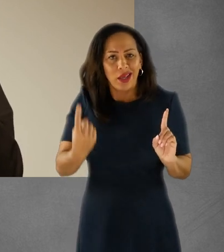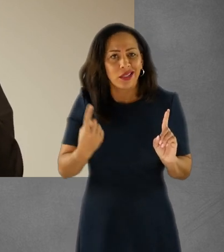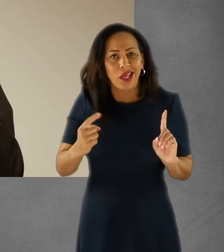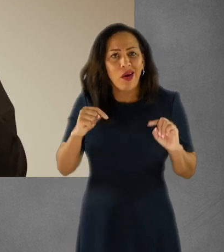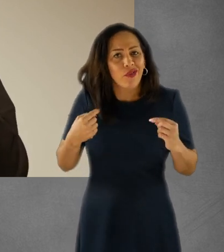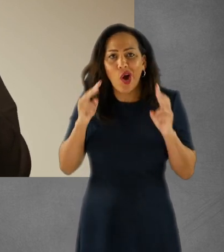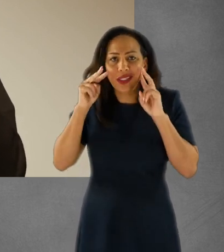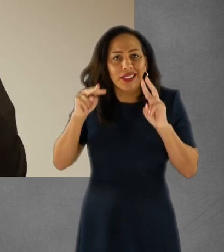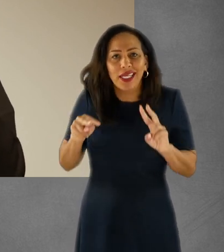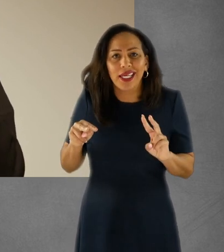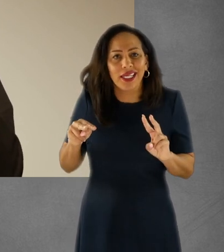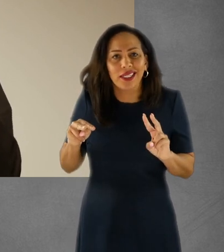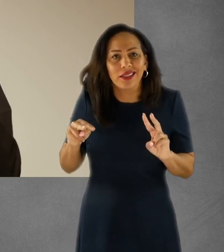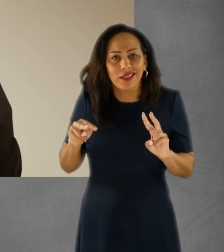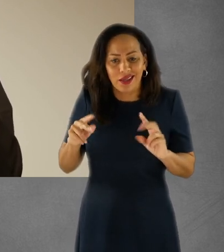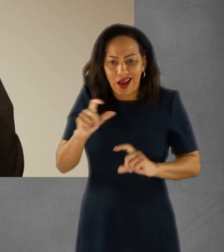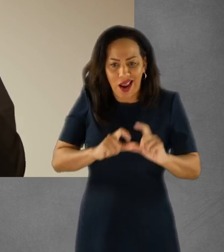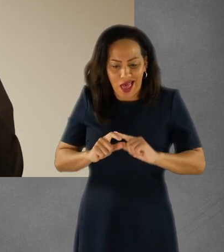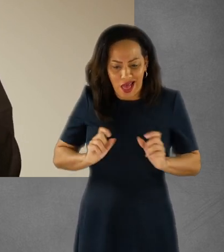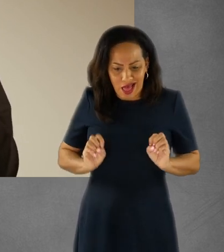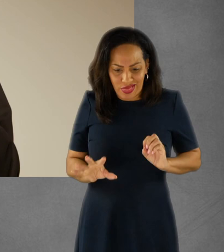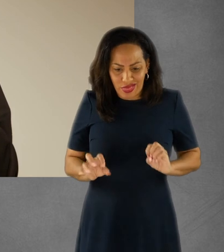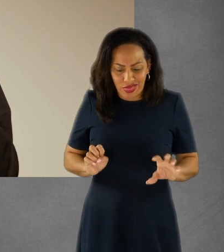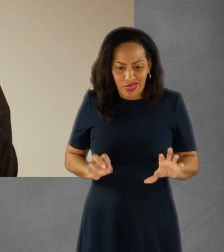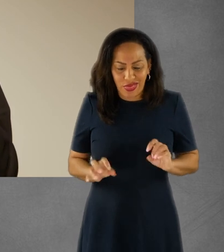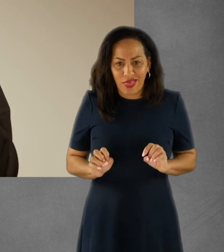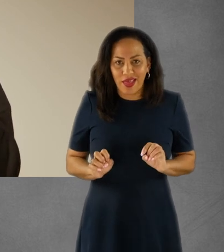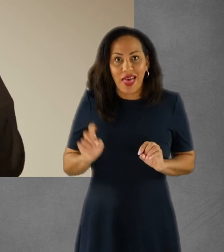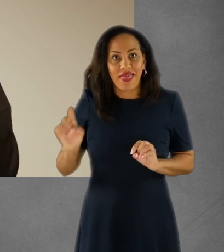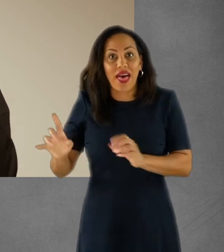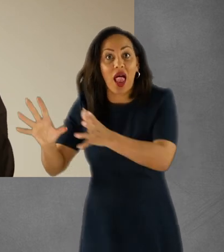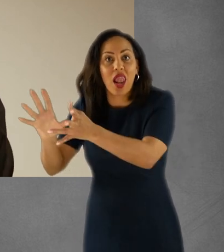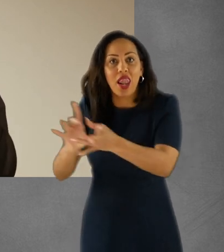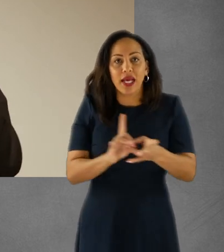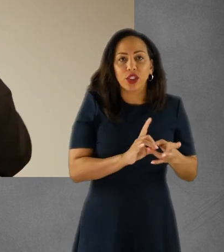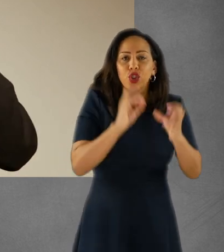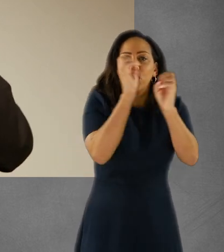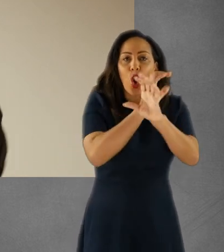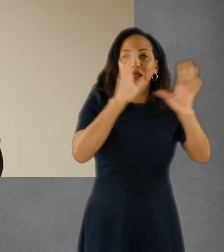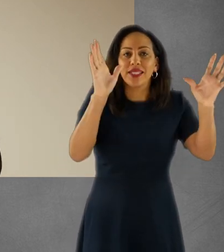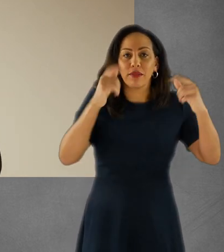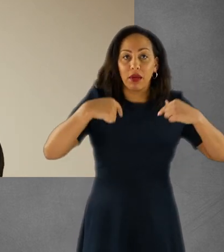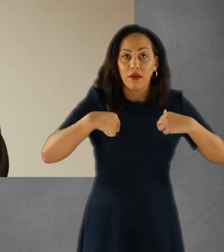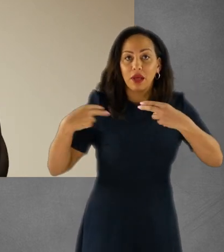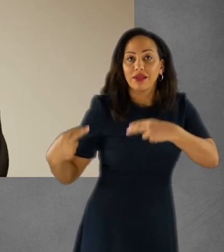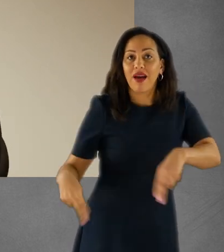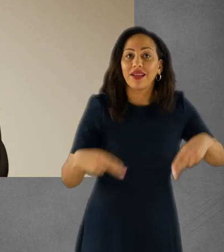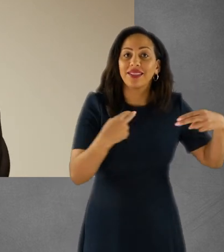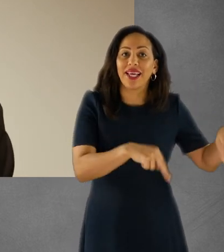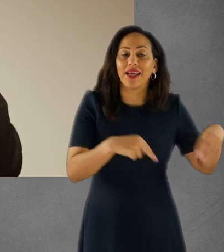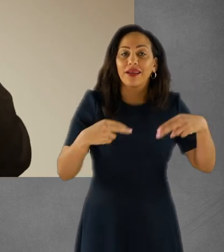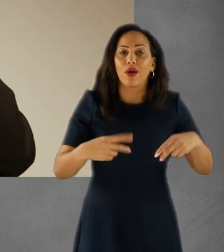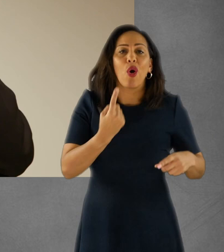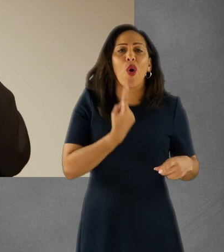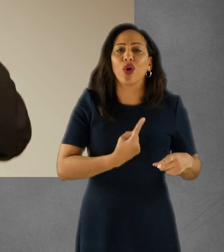think about this moment of dancing for yourself, whether you're alone in a room or whether you're in the middle of a rave that's pitch